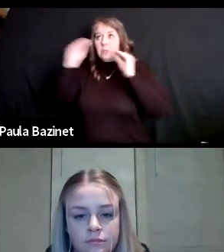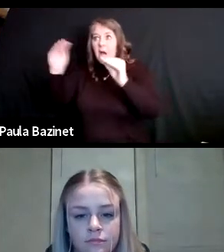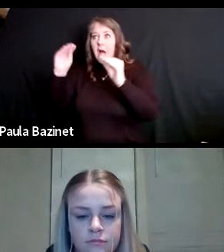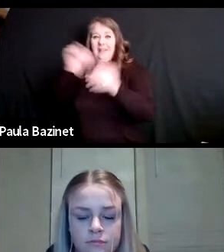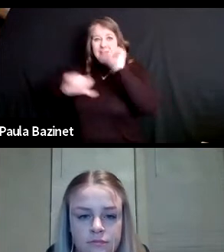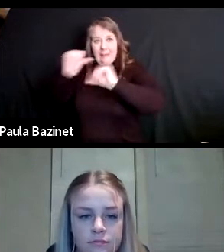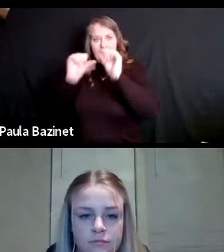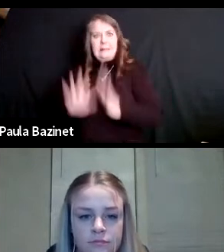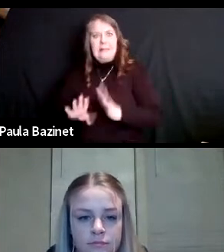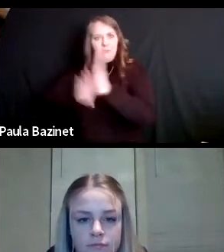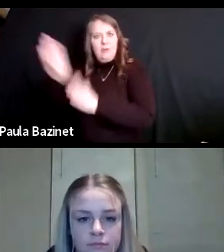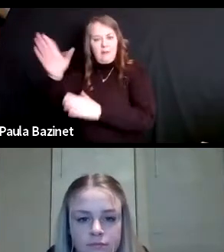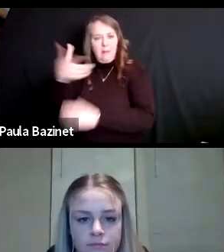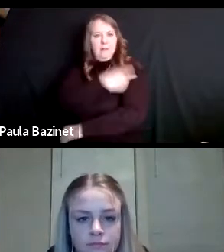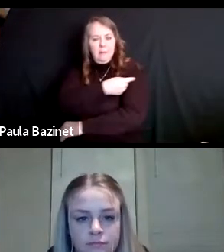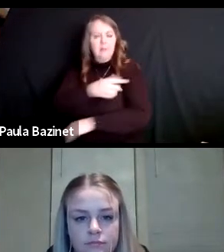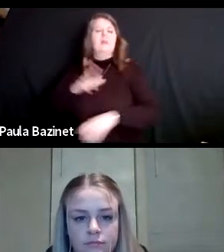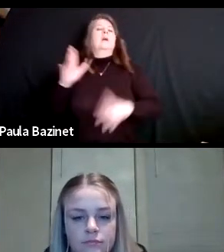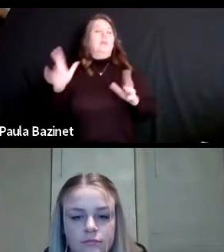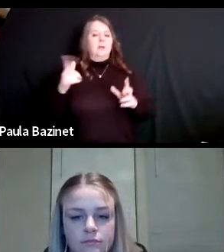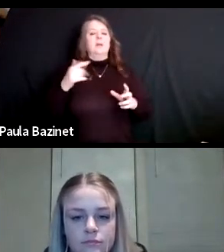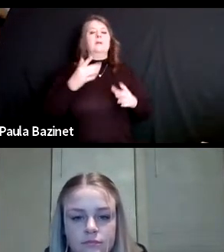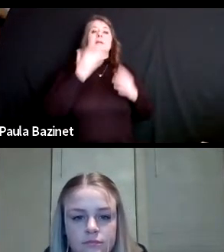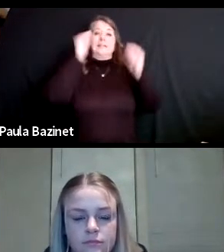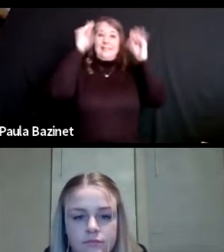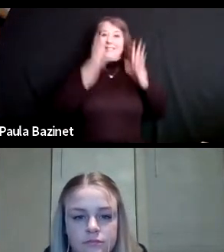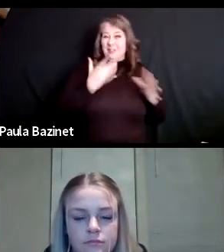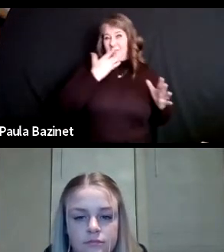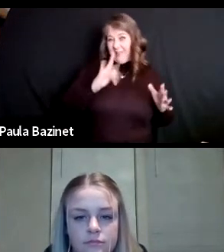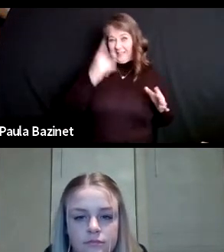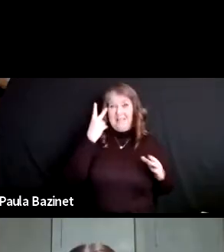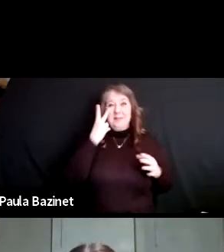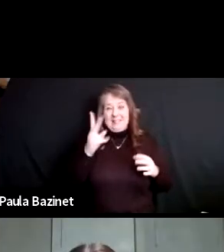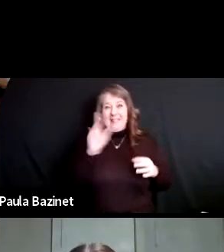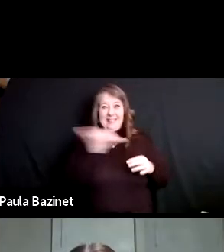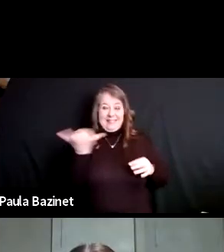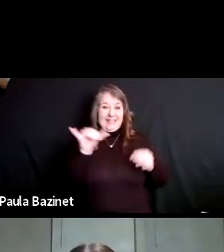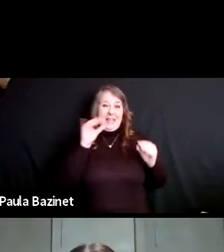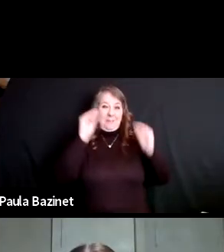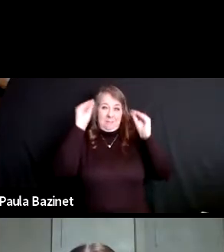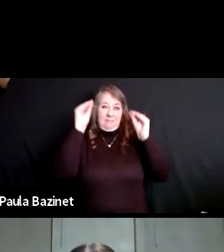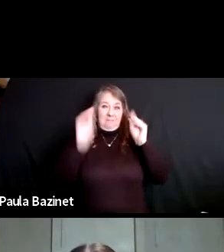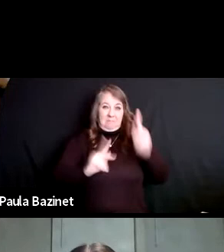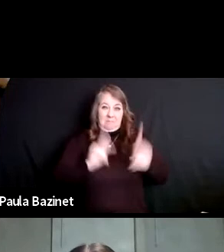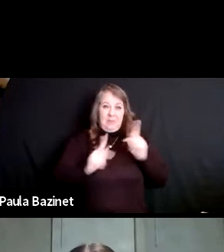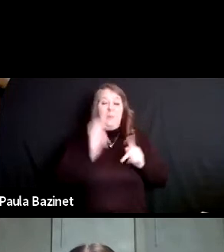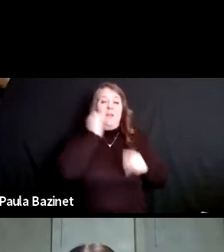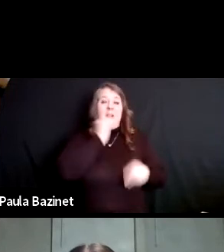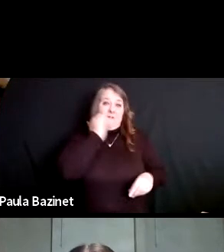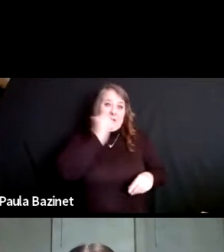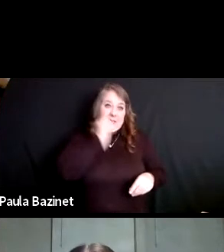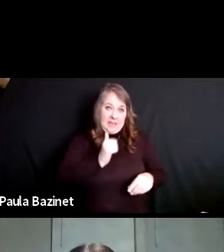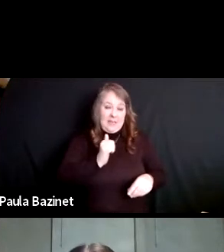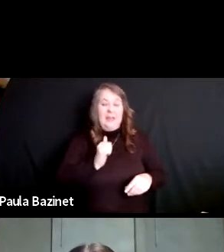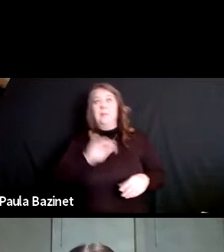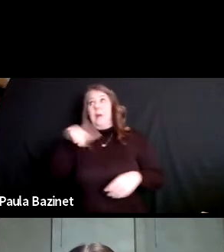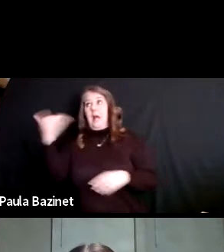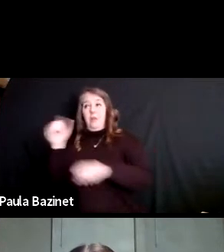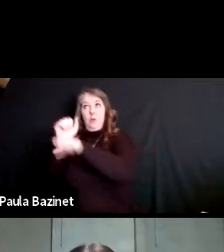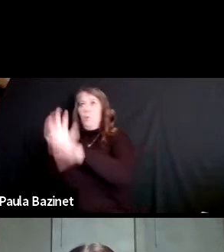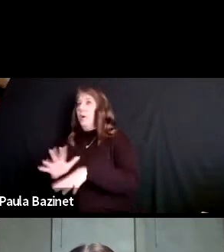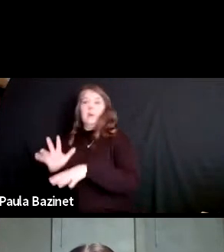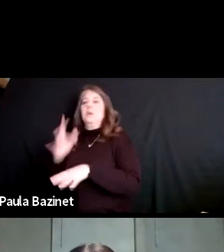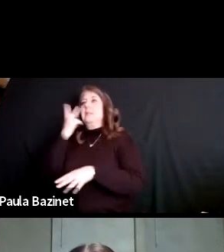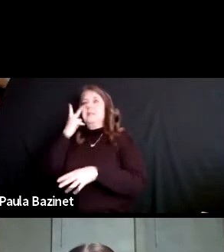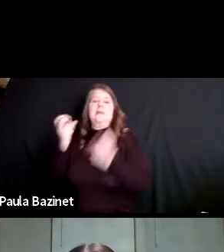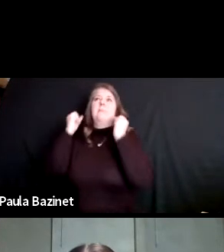see the same students and coworkers day after day. Grocery store retail workers and medical professionals are not that fortunate. They see hundreds and hundreds of